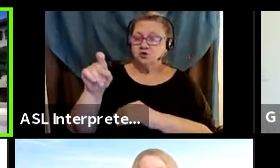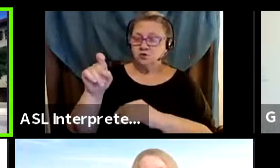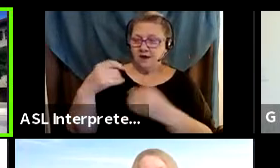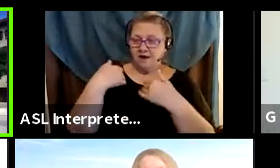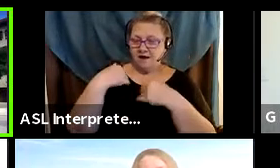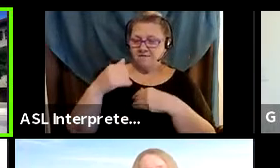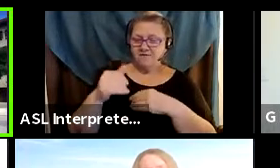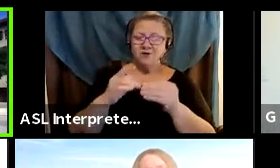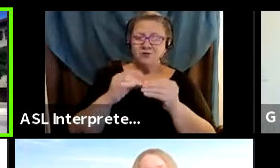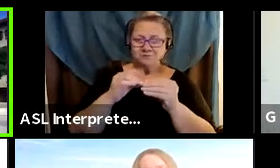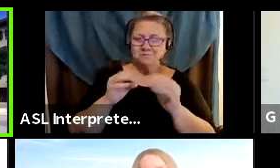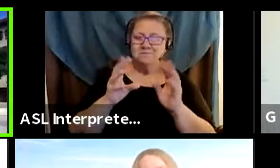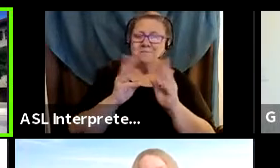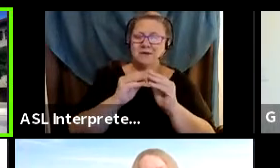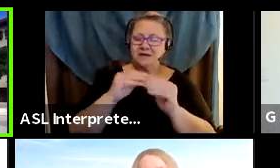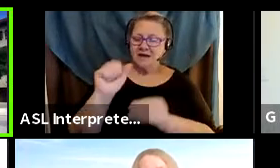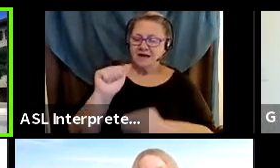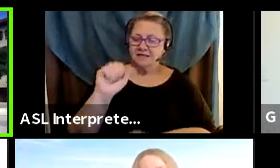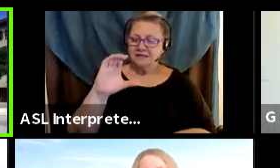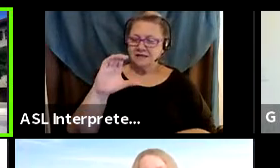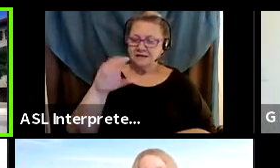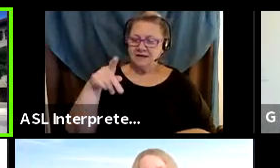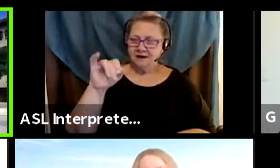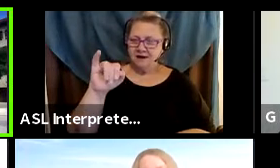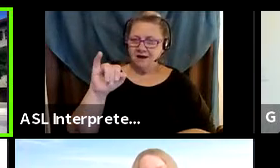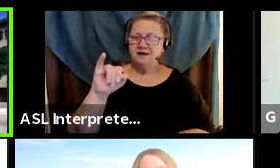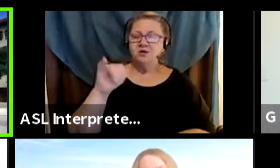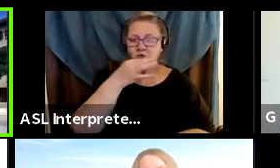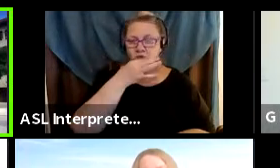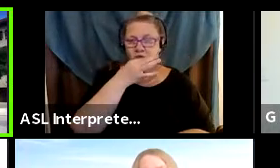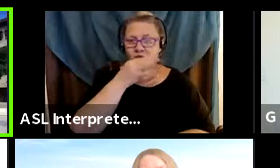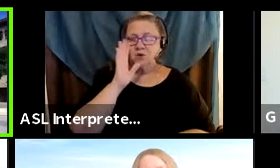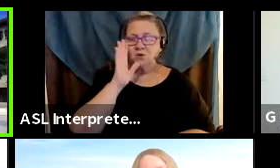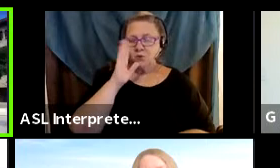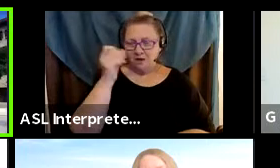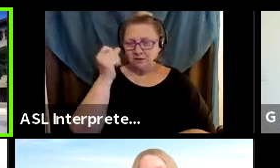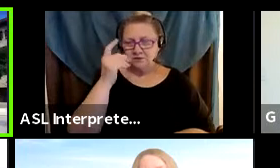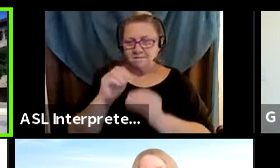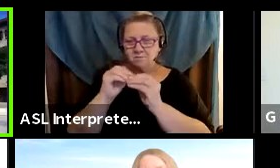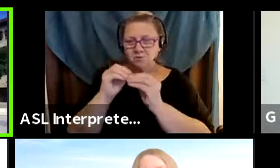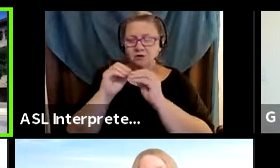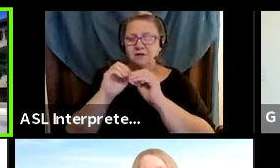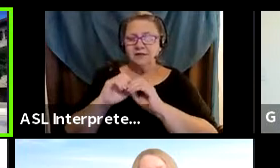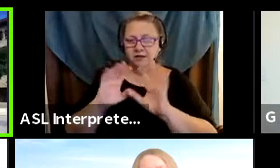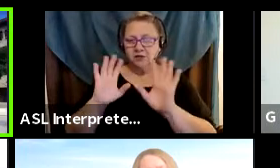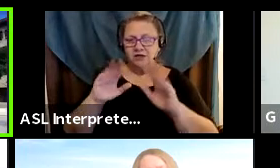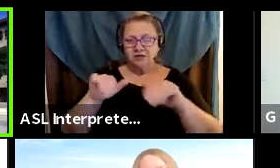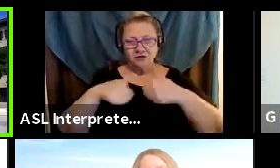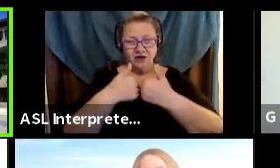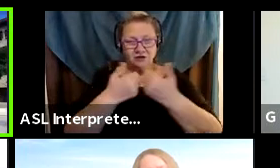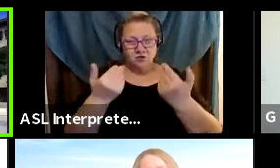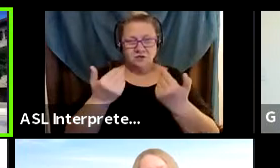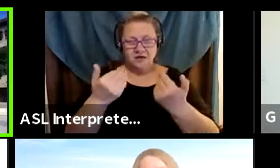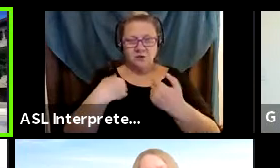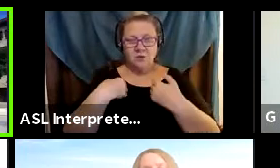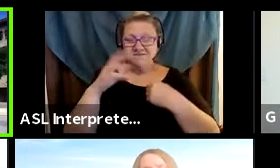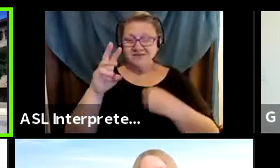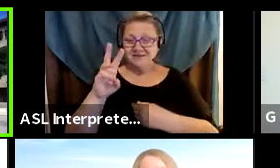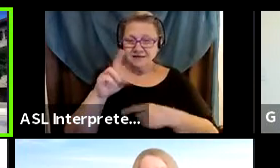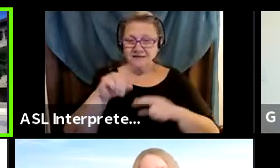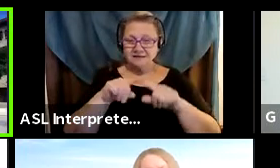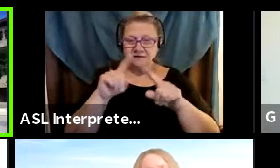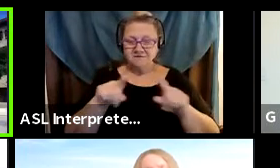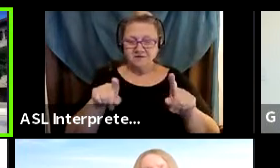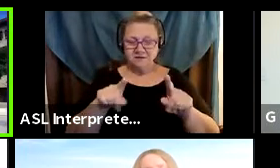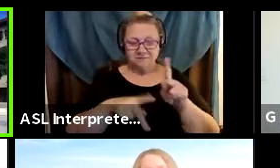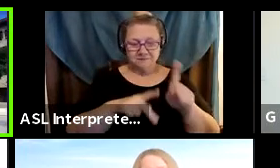meeting soon. So I think we'll get at specifically the questions around this. And I think the challenge today was, we have 6 cases, and I will say one